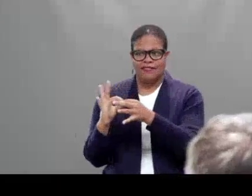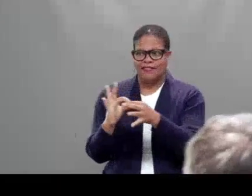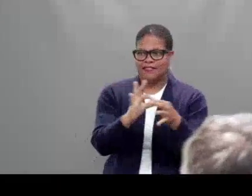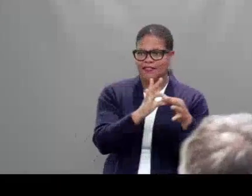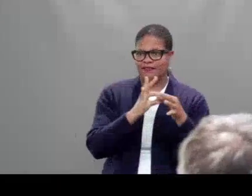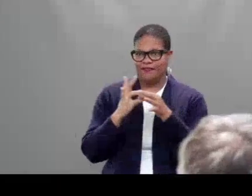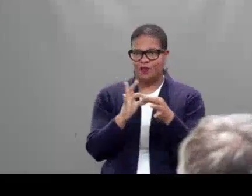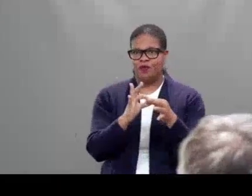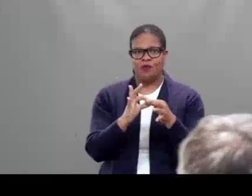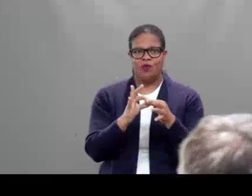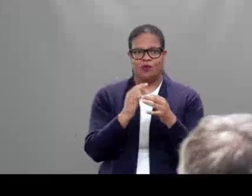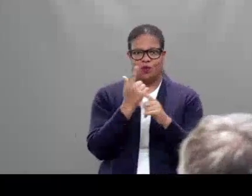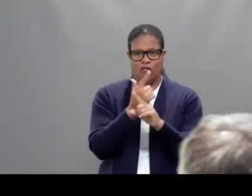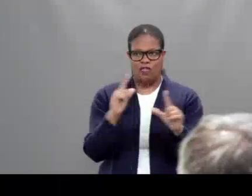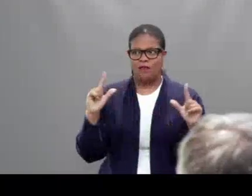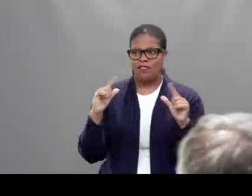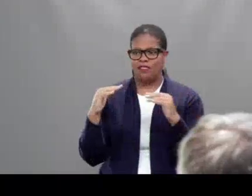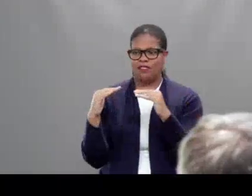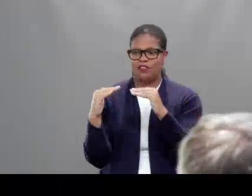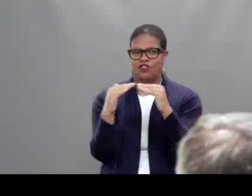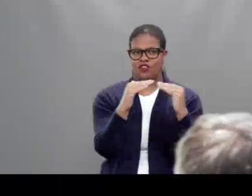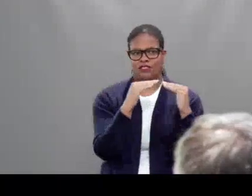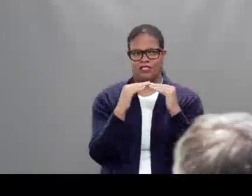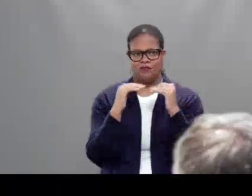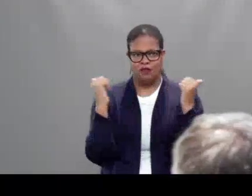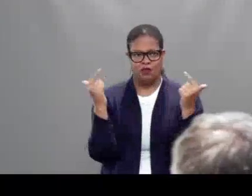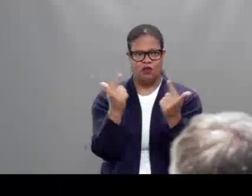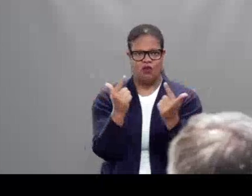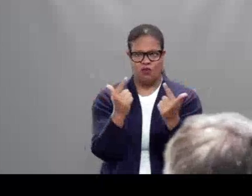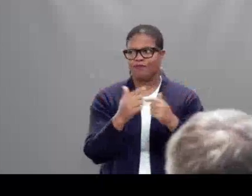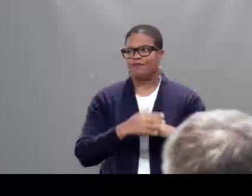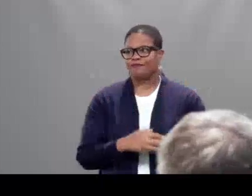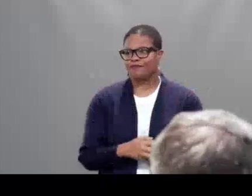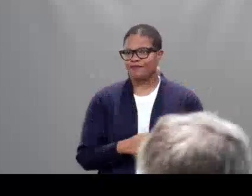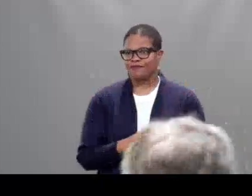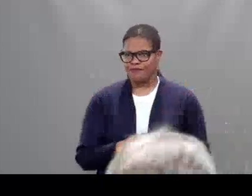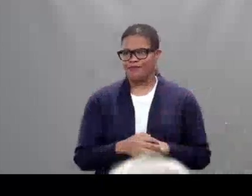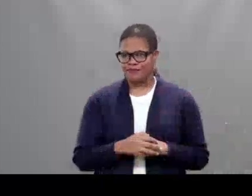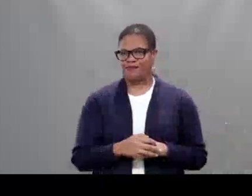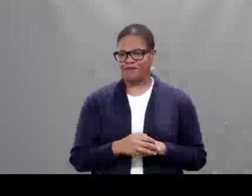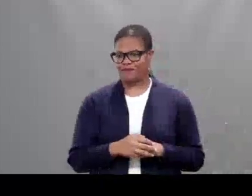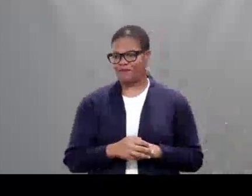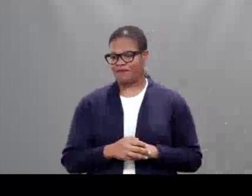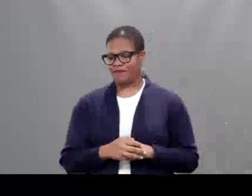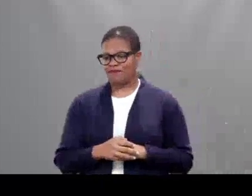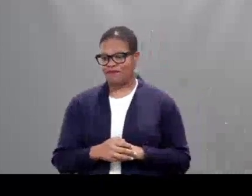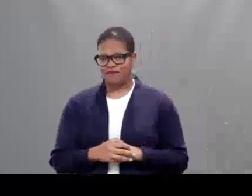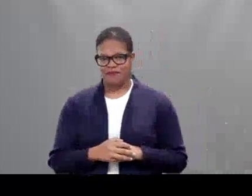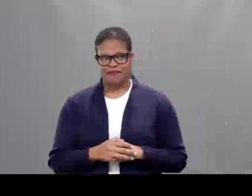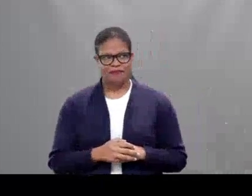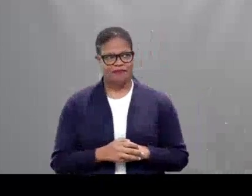God, indivisible, with liberty and justice for all.